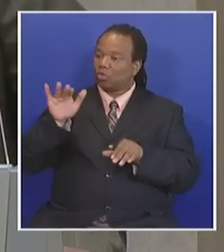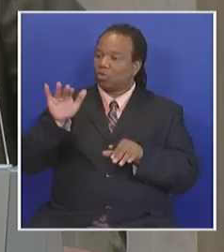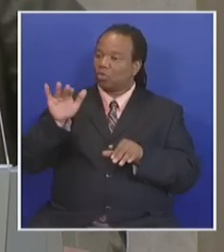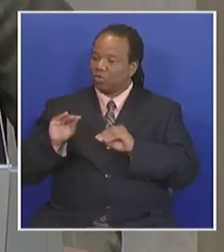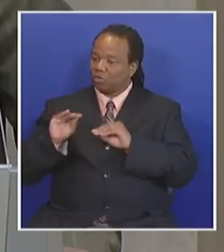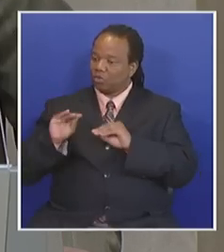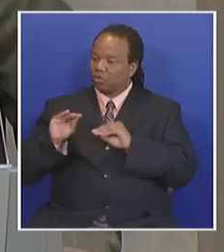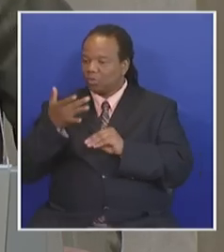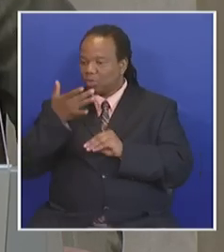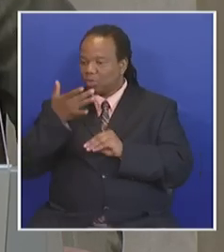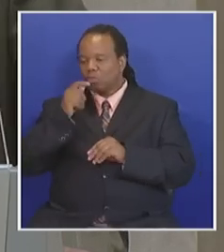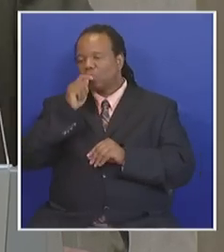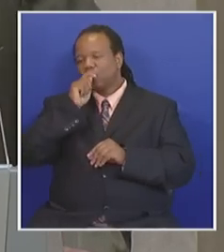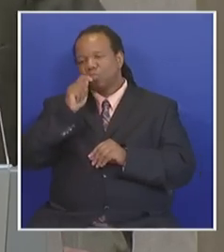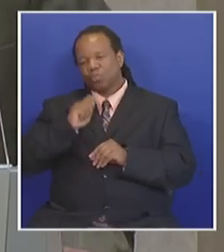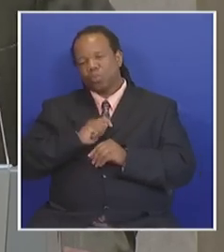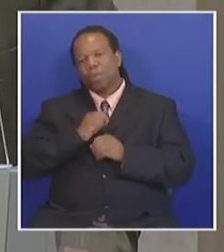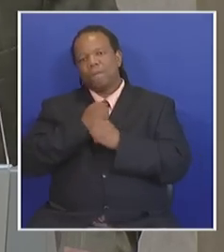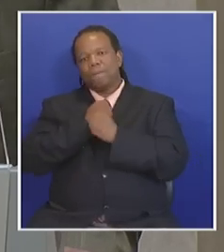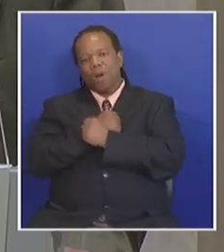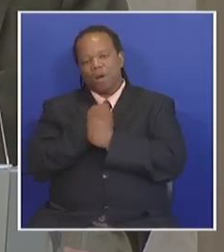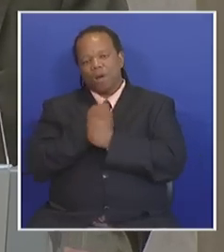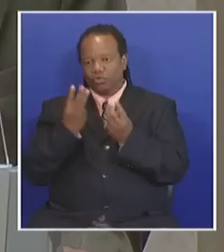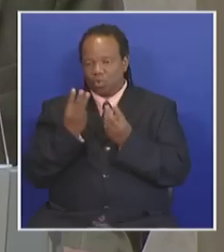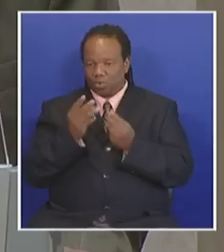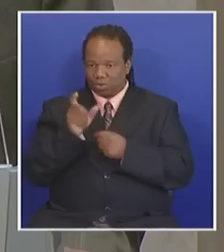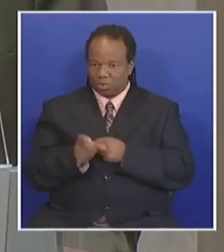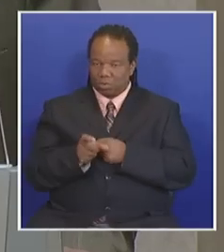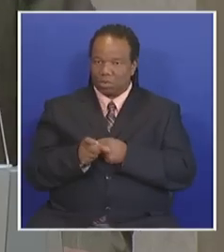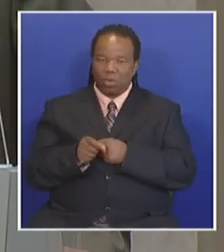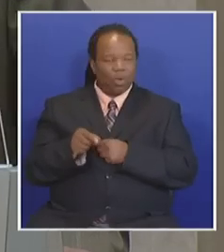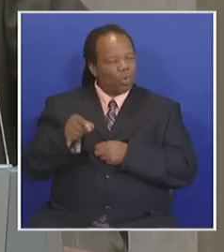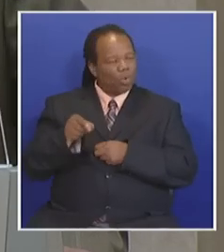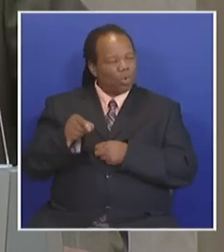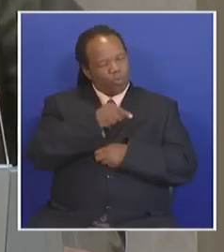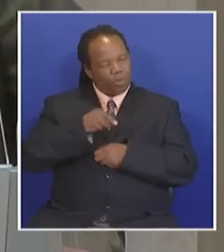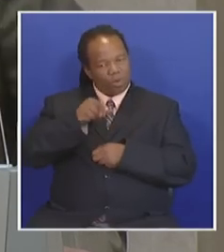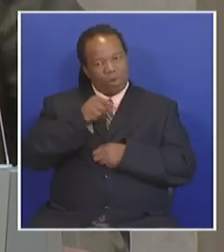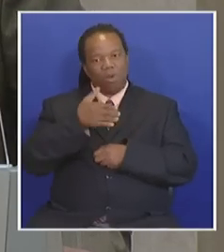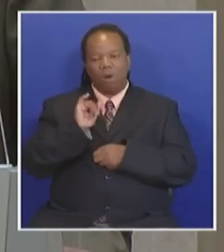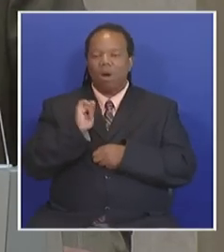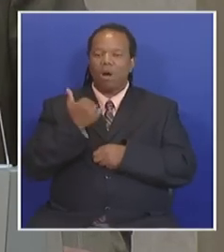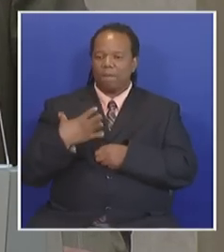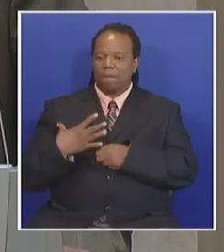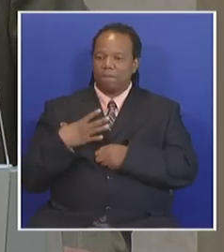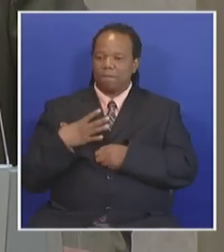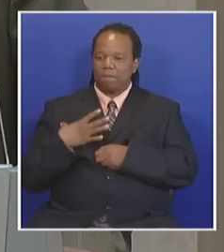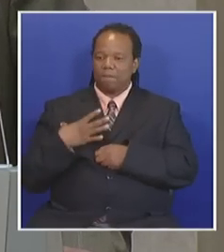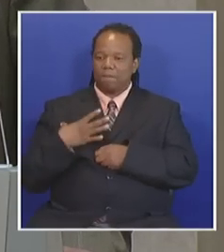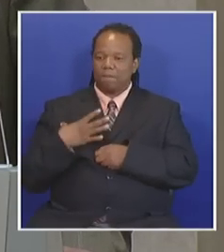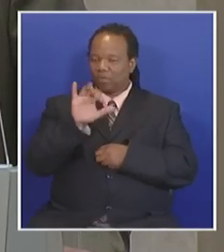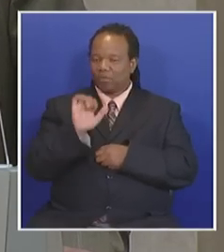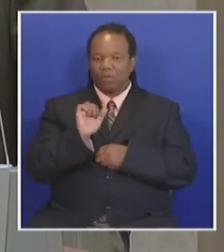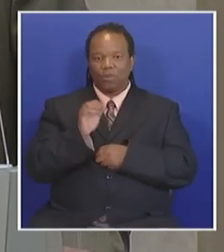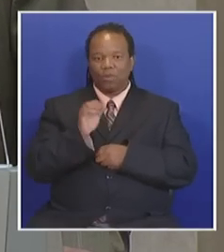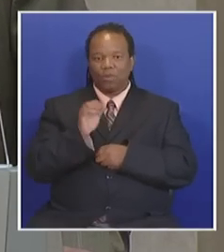True patriots, we who are proud of South Africa will heed this warning.